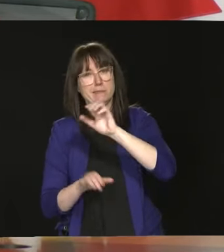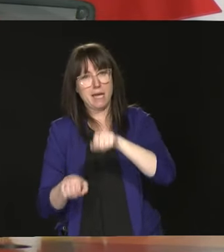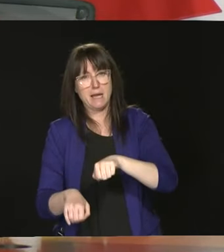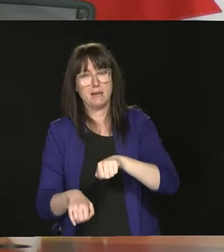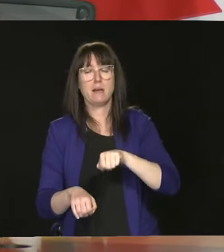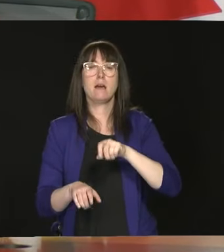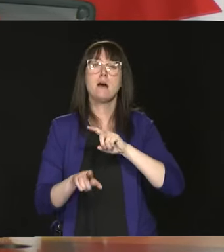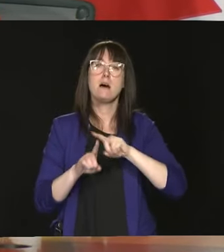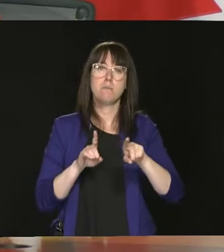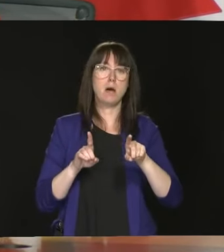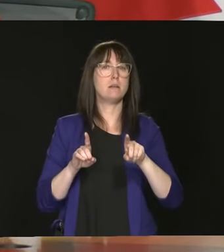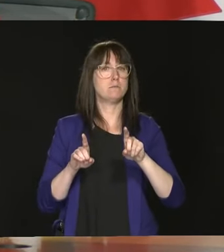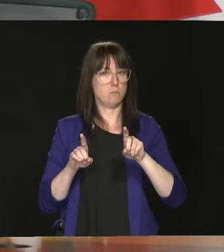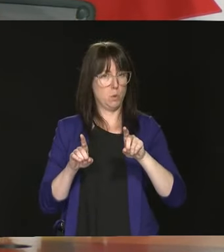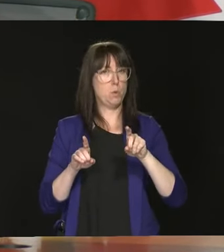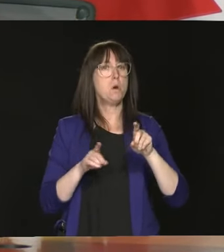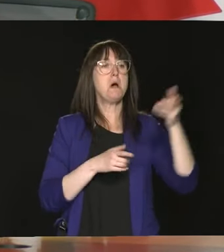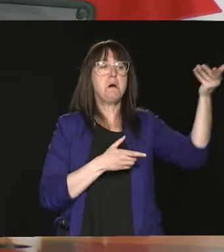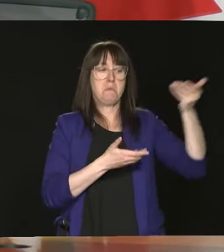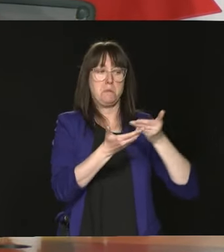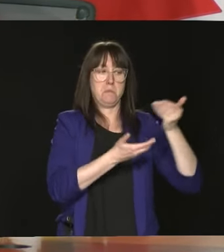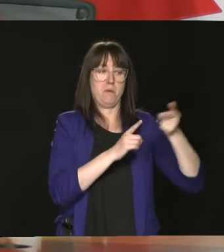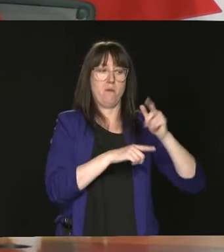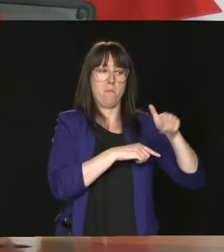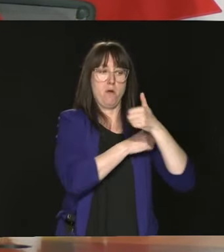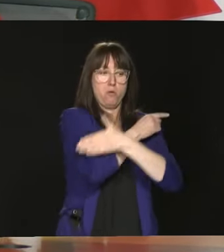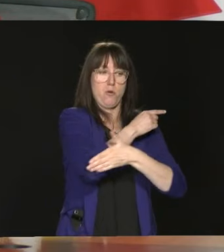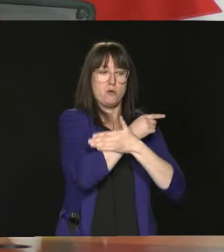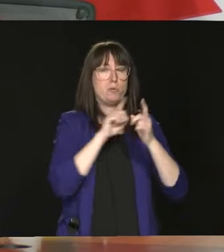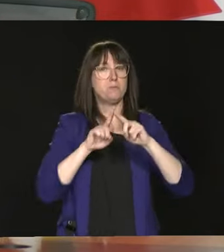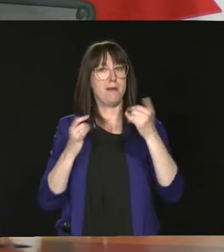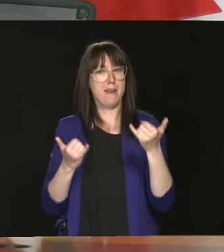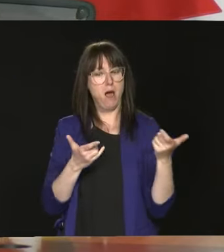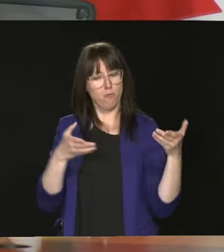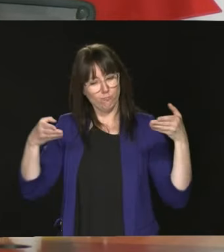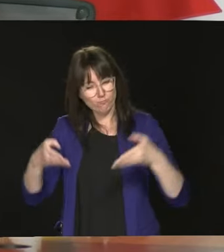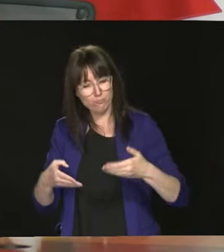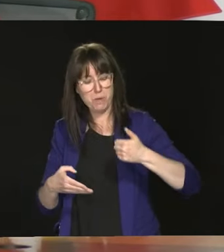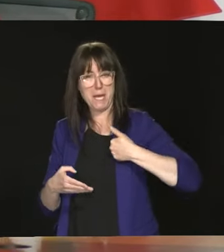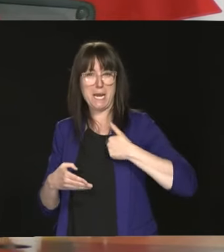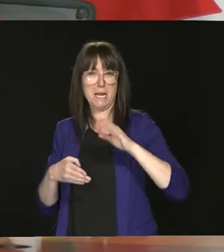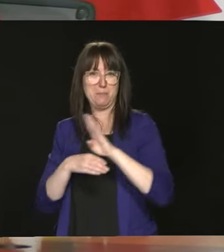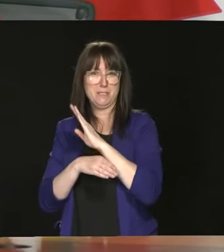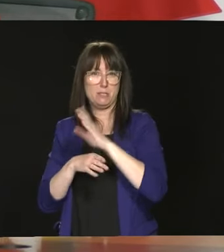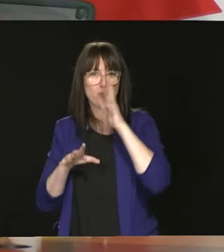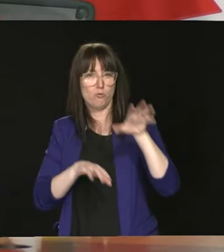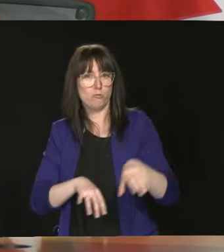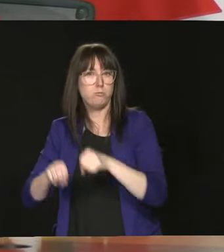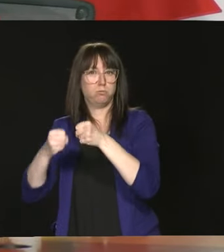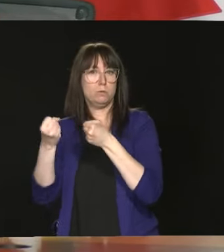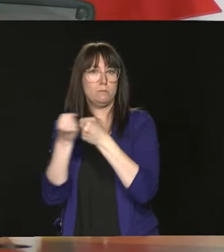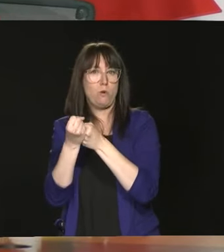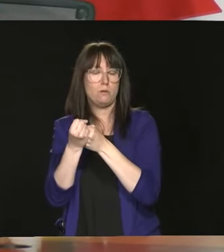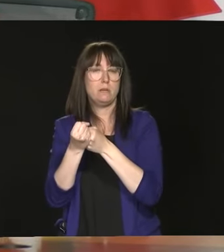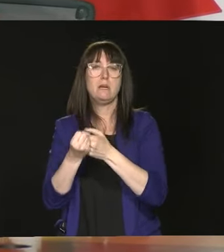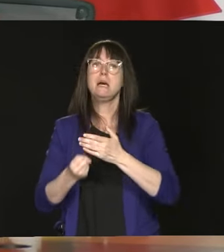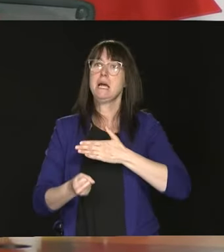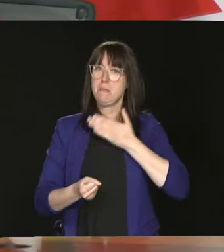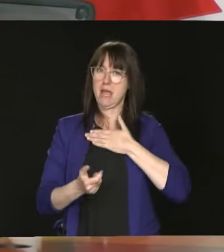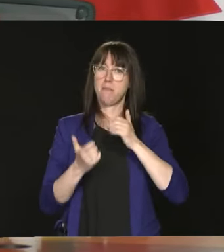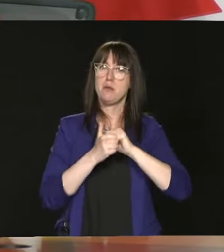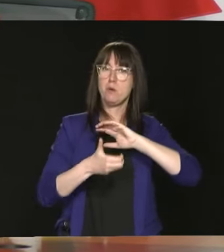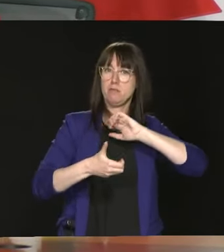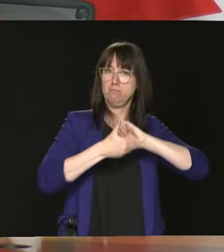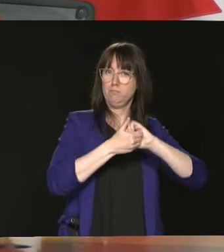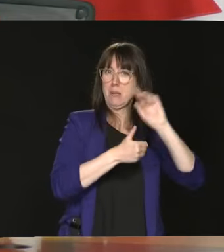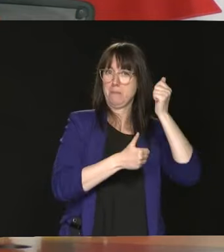and Canadian companies are delivering. I am pleased to announce with my colleague Minister Baines that this week we